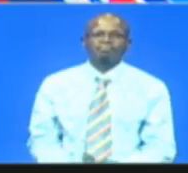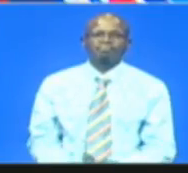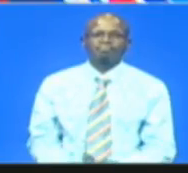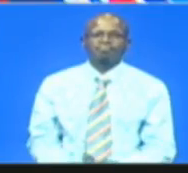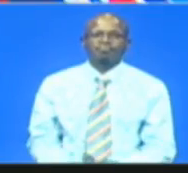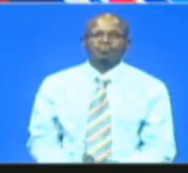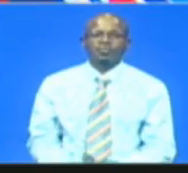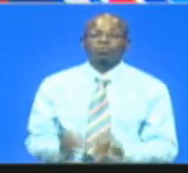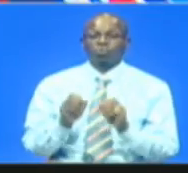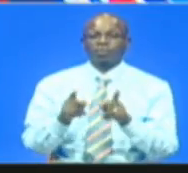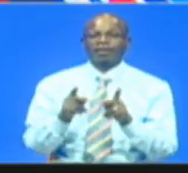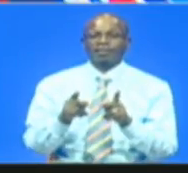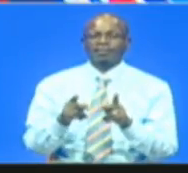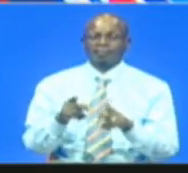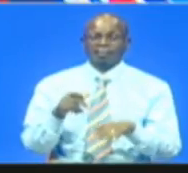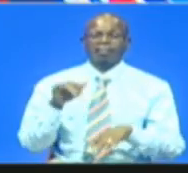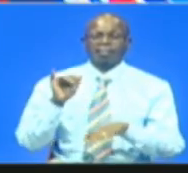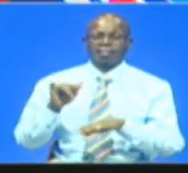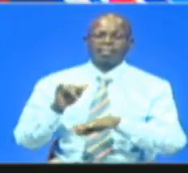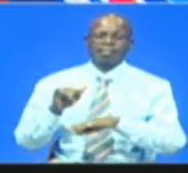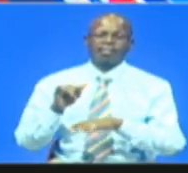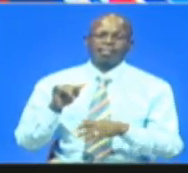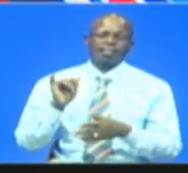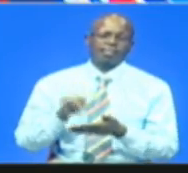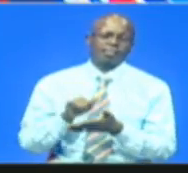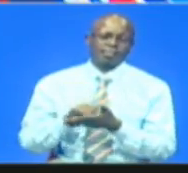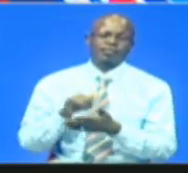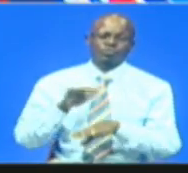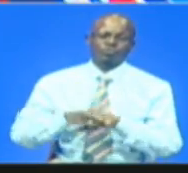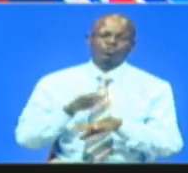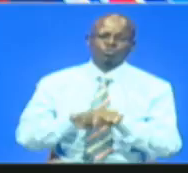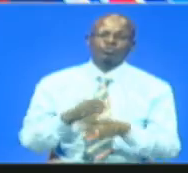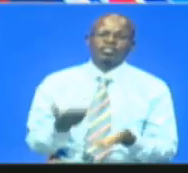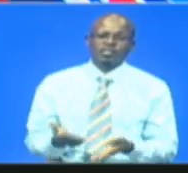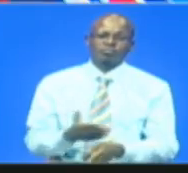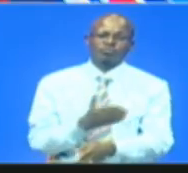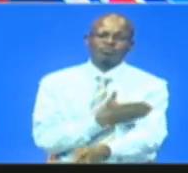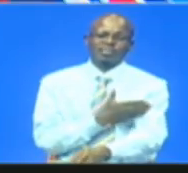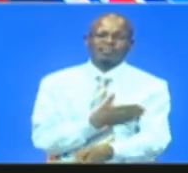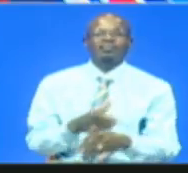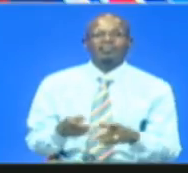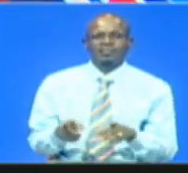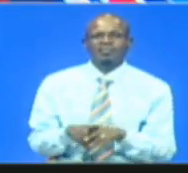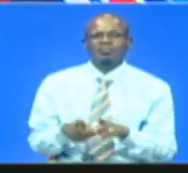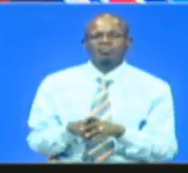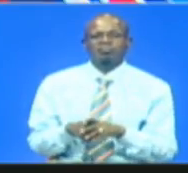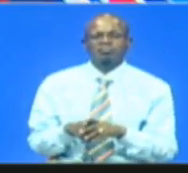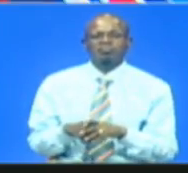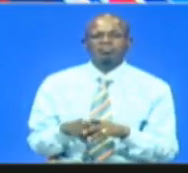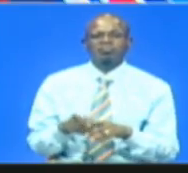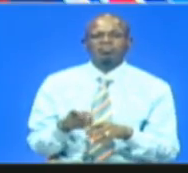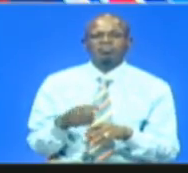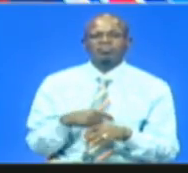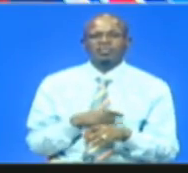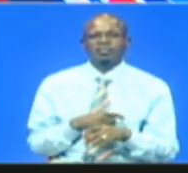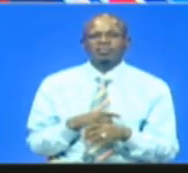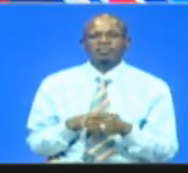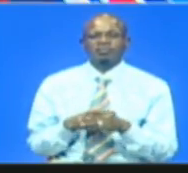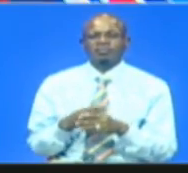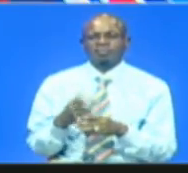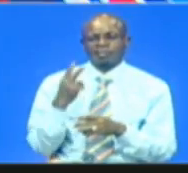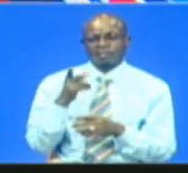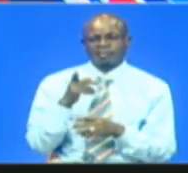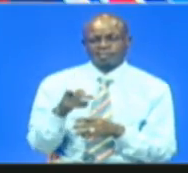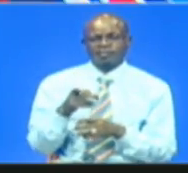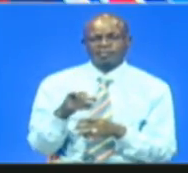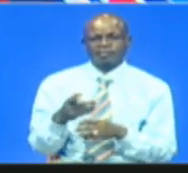All right, well, great improvement there. Pretty shocking that from all the way up there, they can zoom in to an individual's face. This is an improved one. There's one